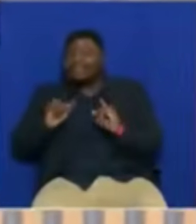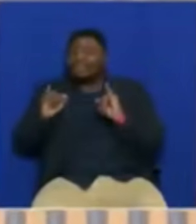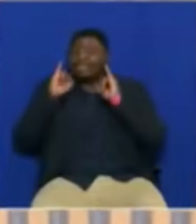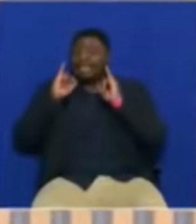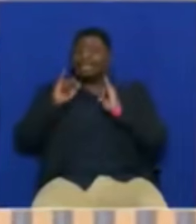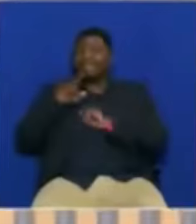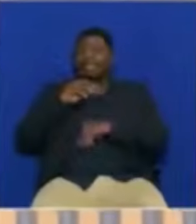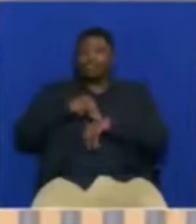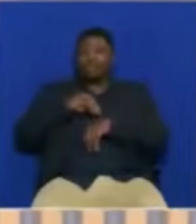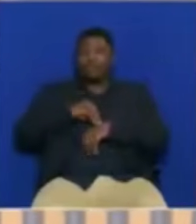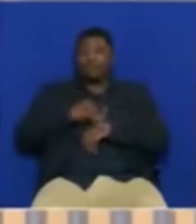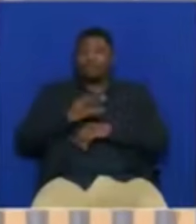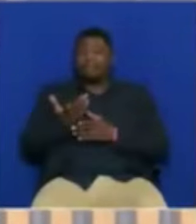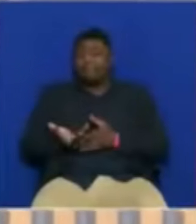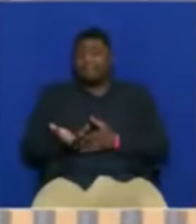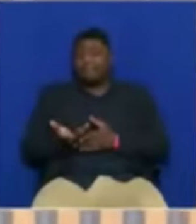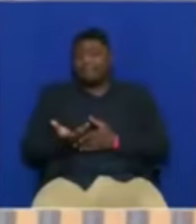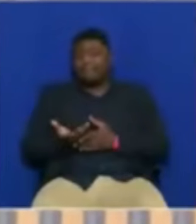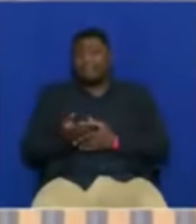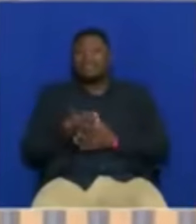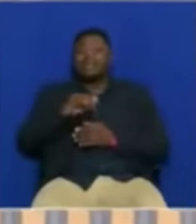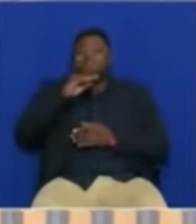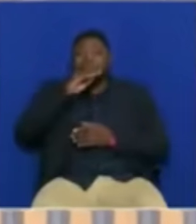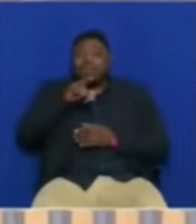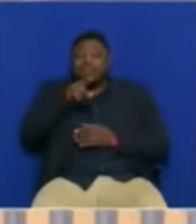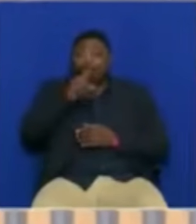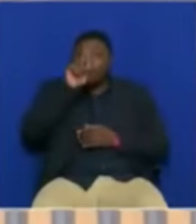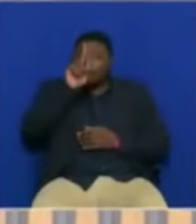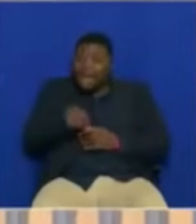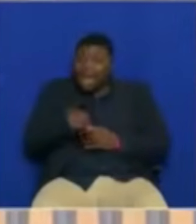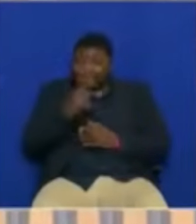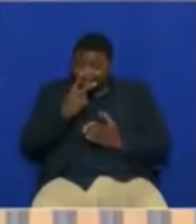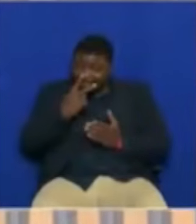that you must see that referral.